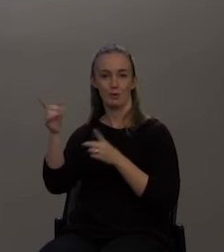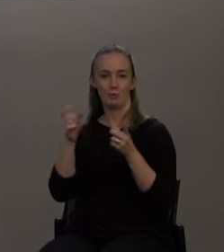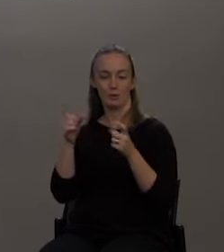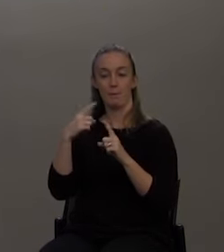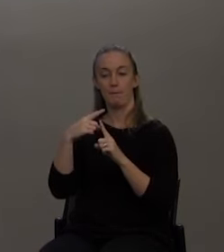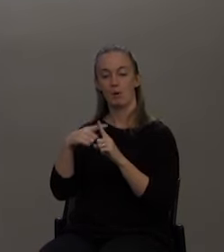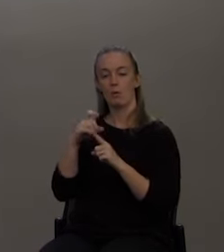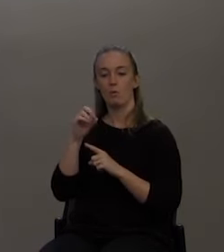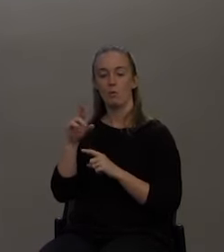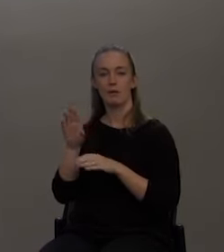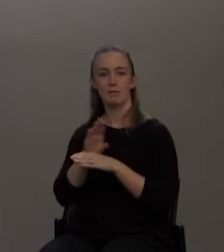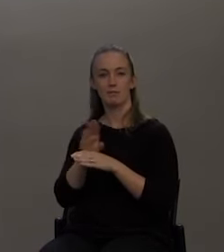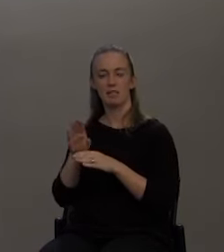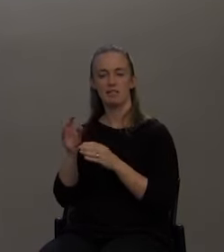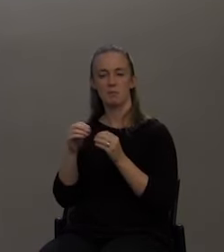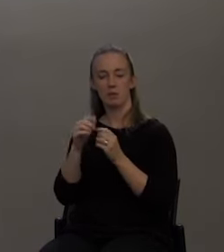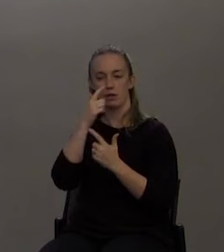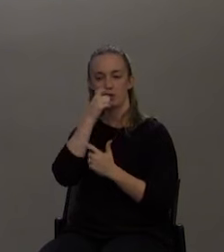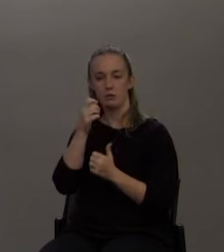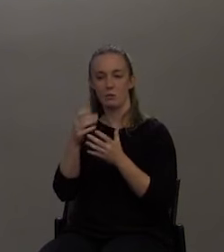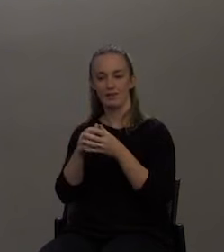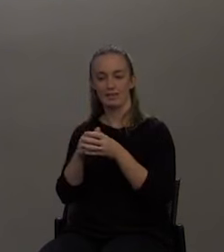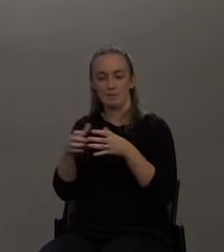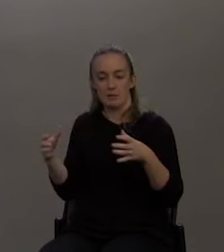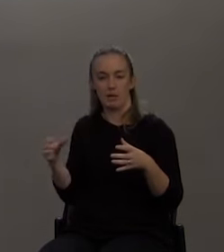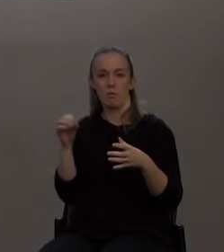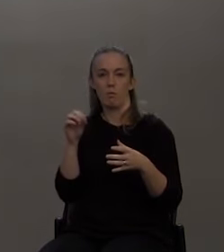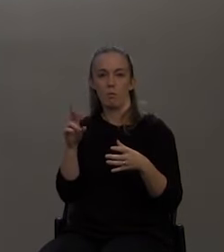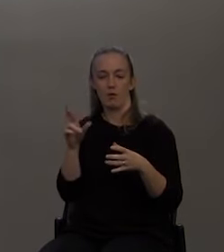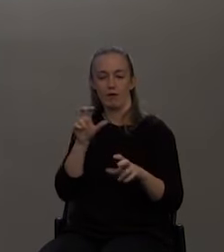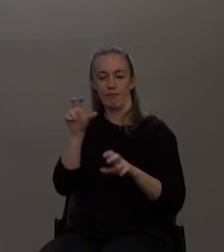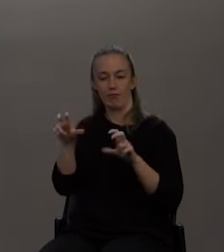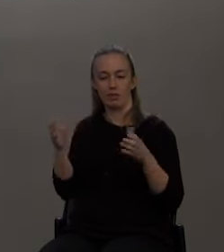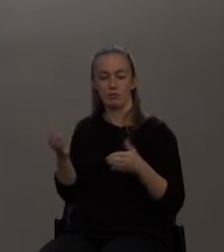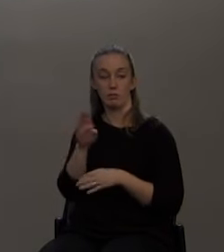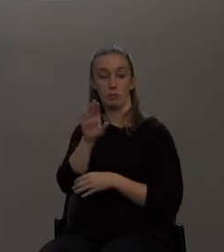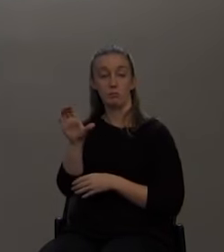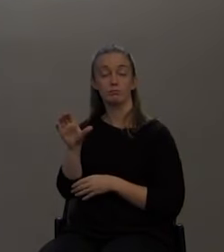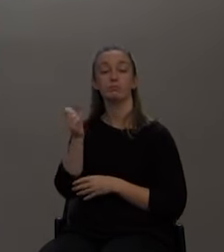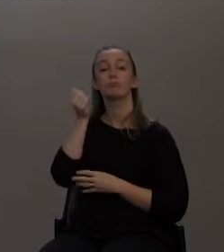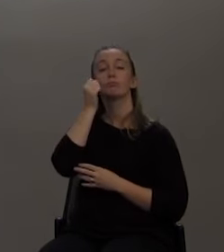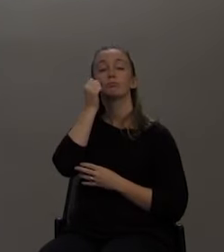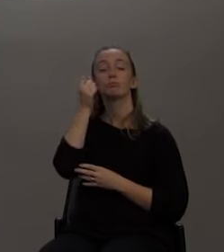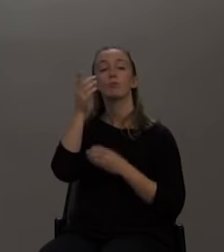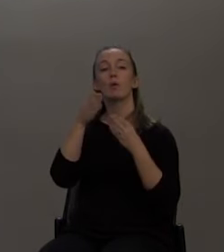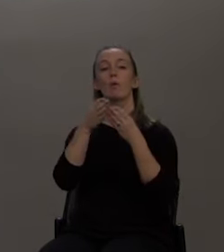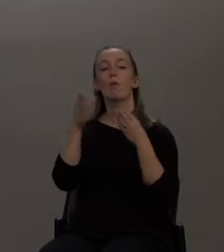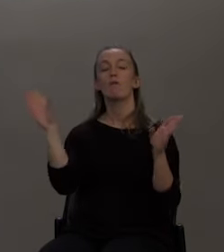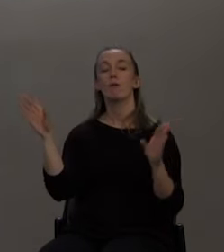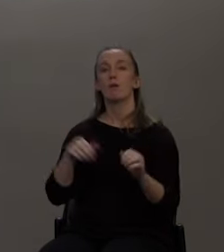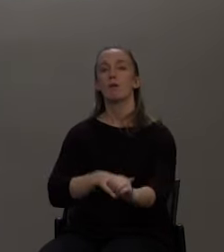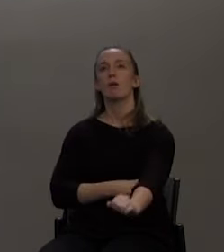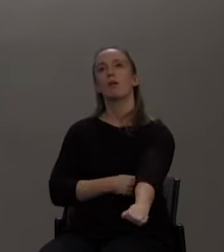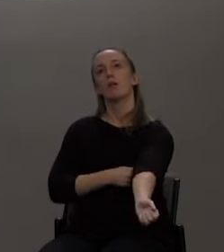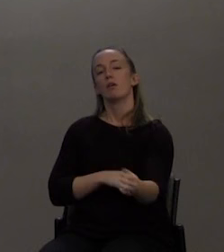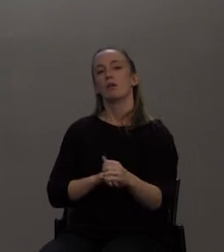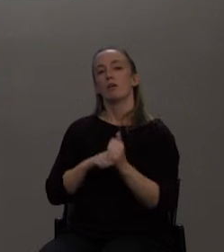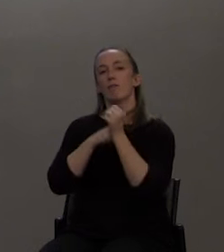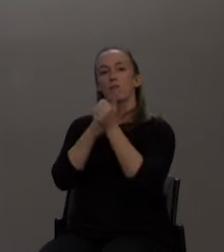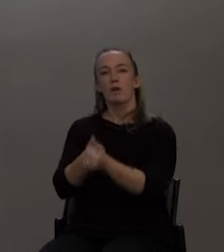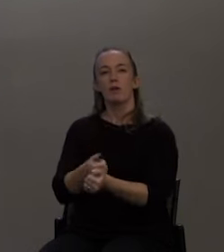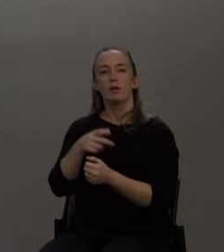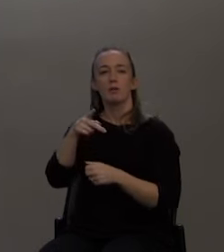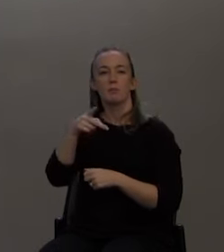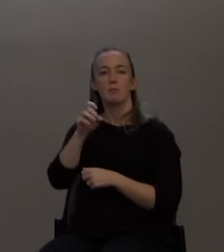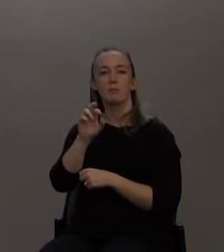are interested in expanding and investing in Boyle County. So overall, based on permit data